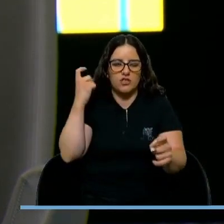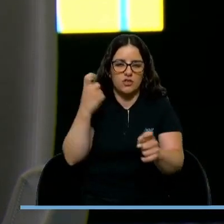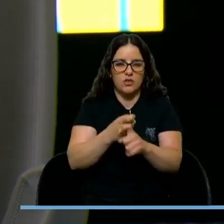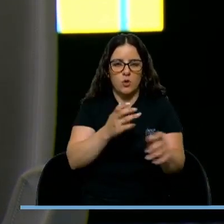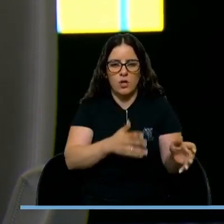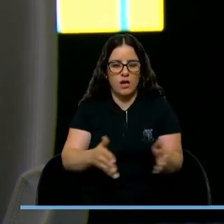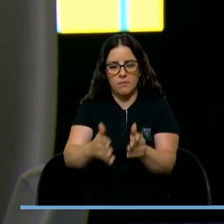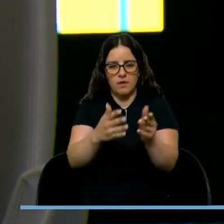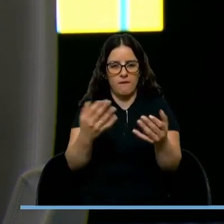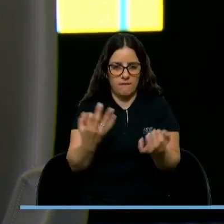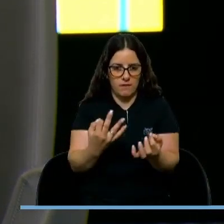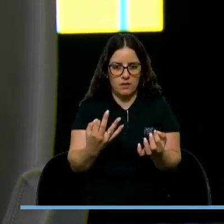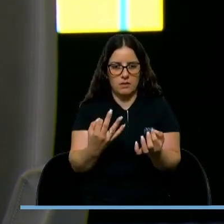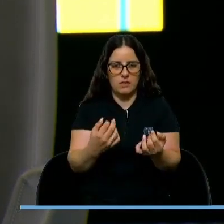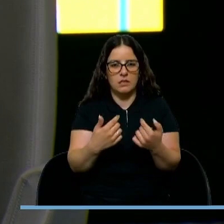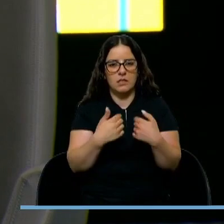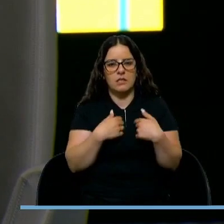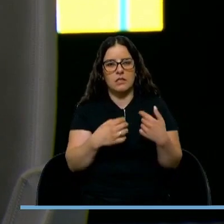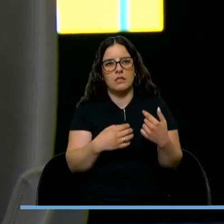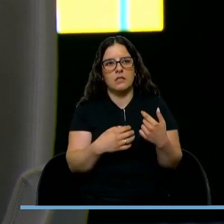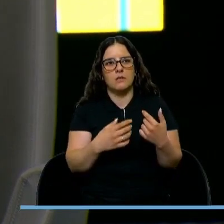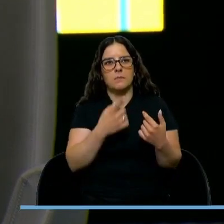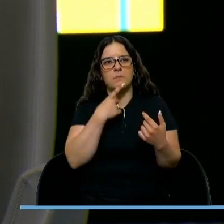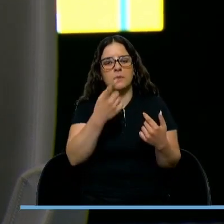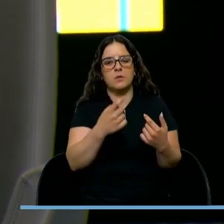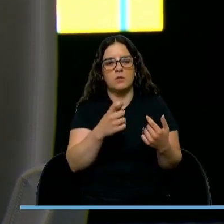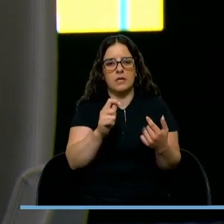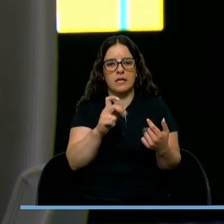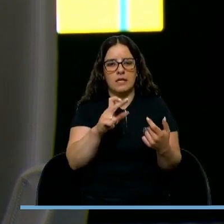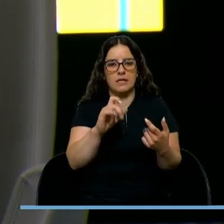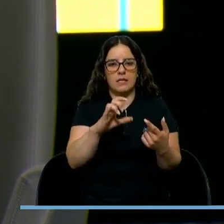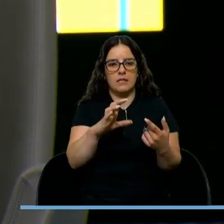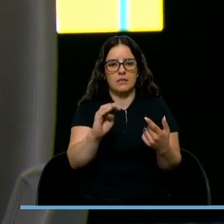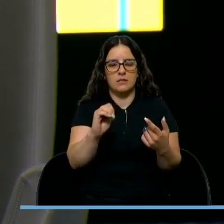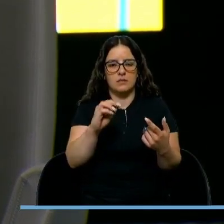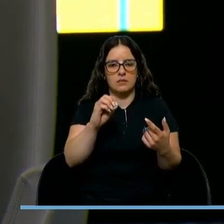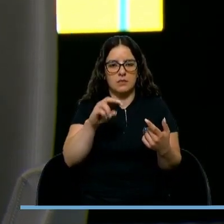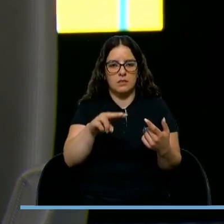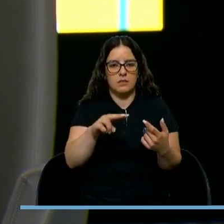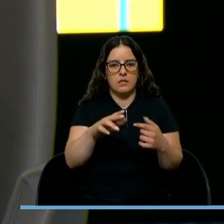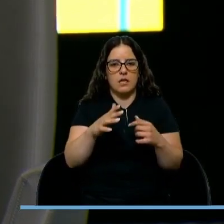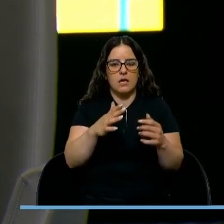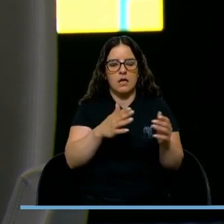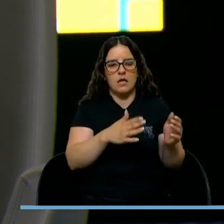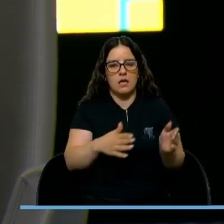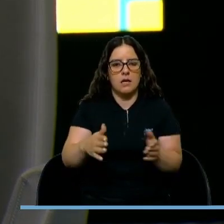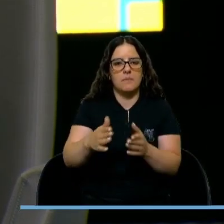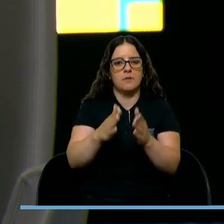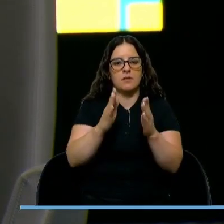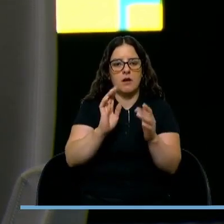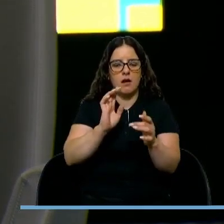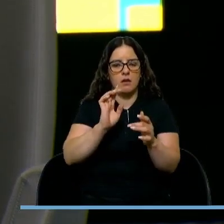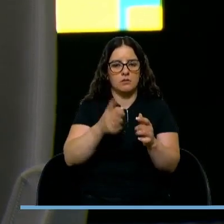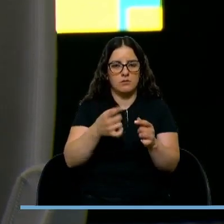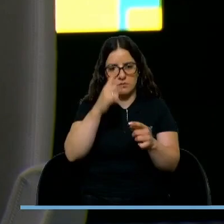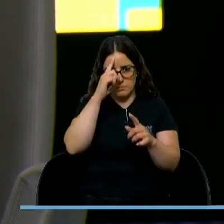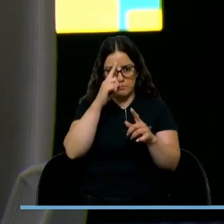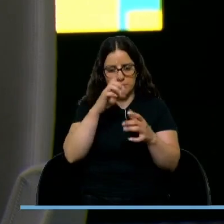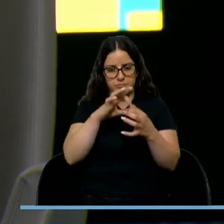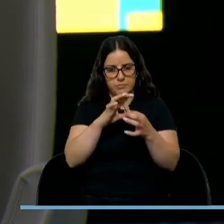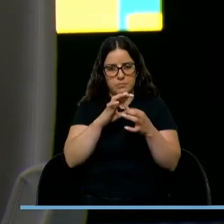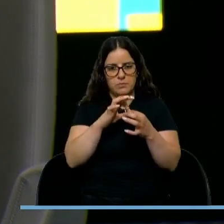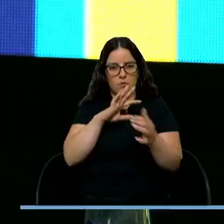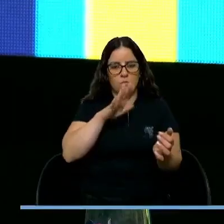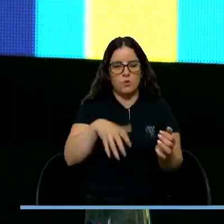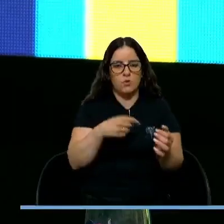be. What path is Ericsson is being followed in relation to a